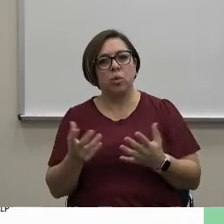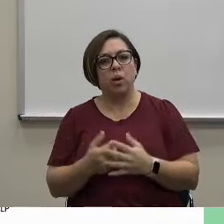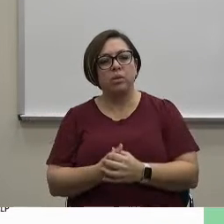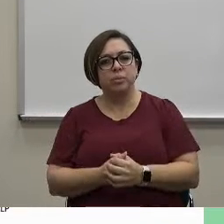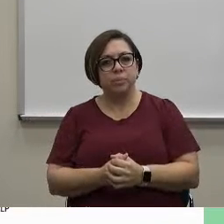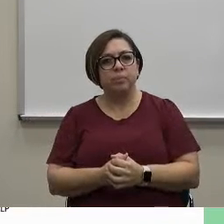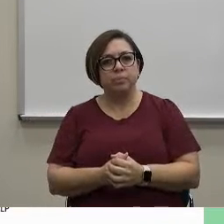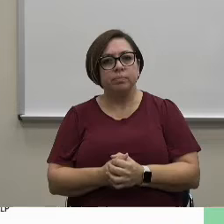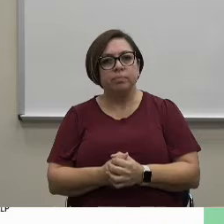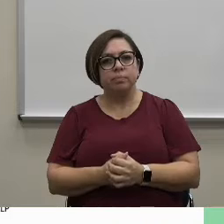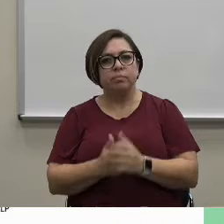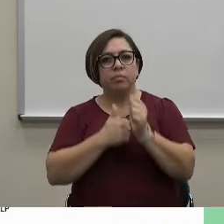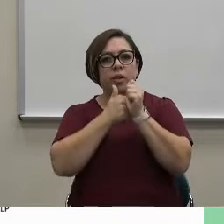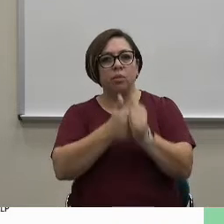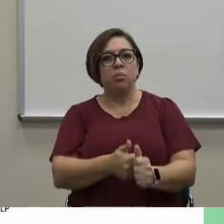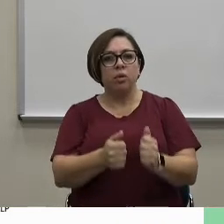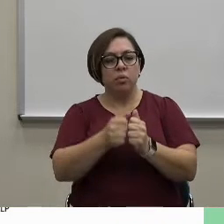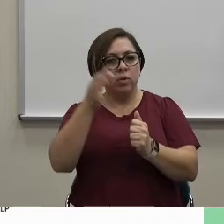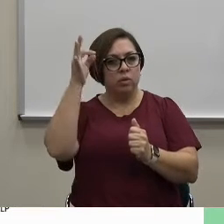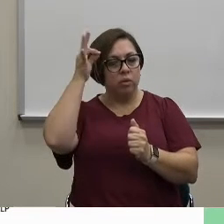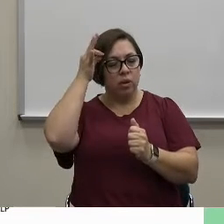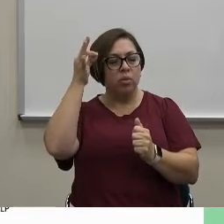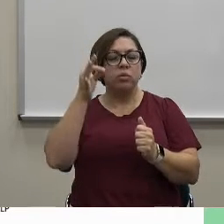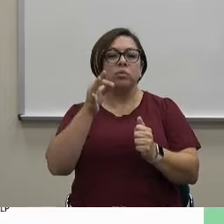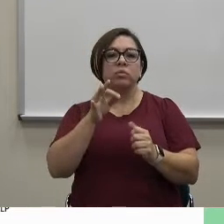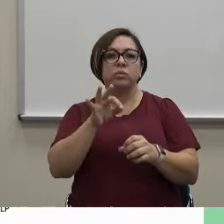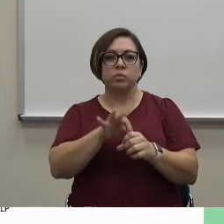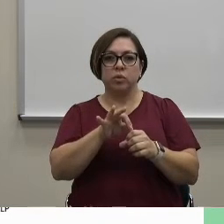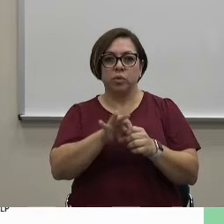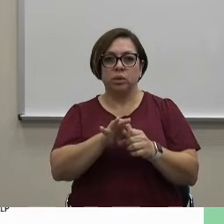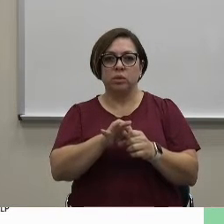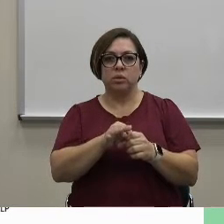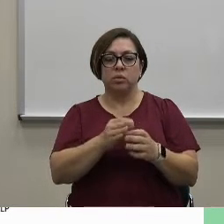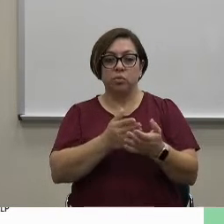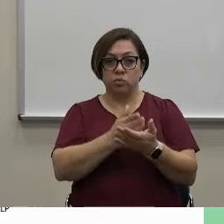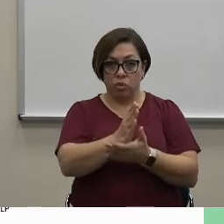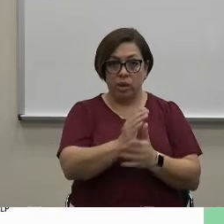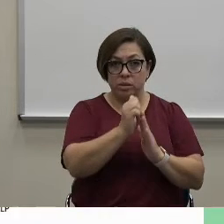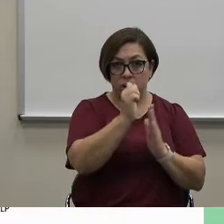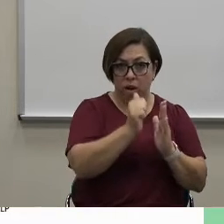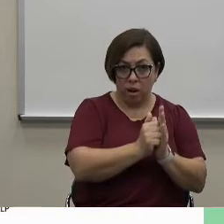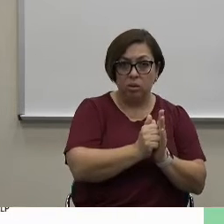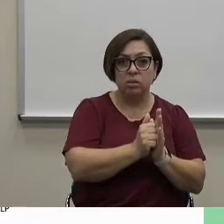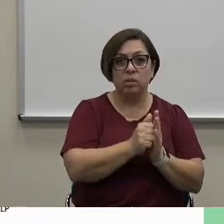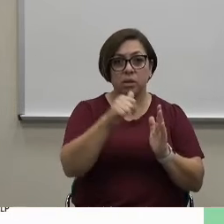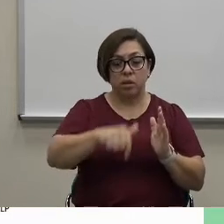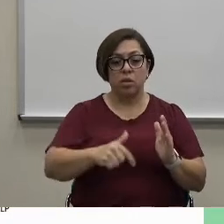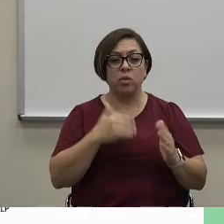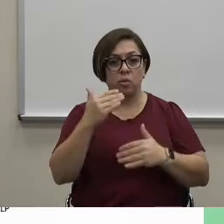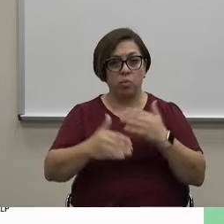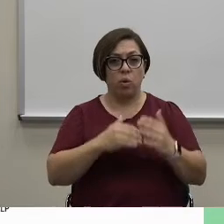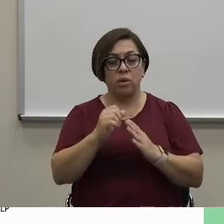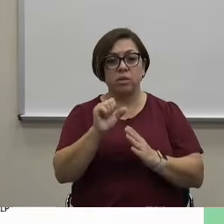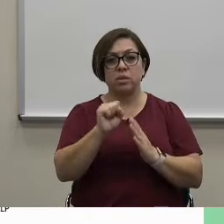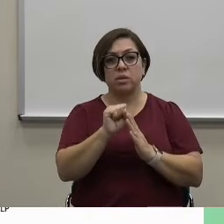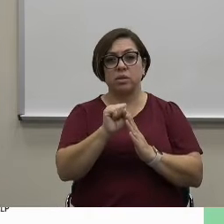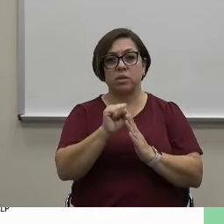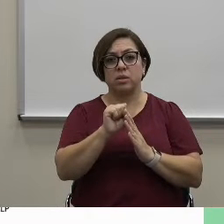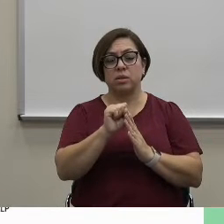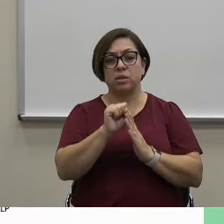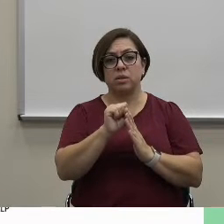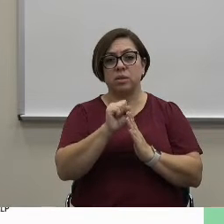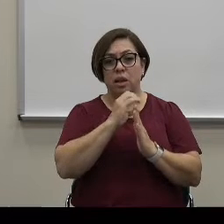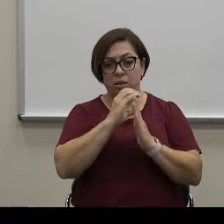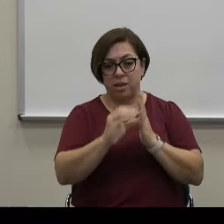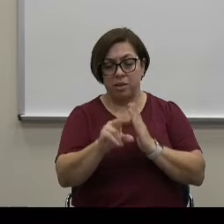or comply with the Federal Voting Rights Act. In particular, this process is subject to Section 2 of the Voting Rights Act,